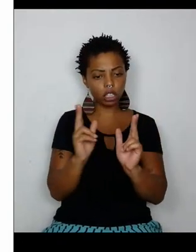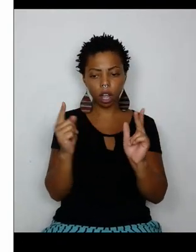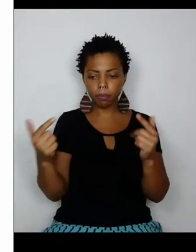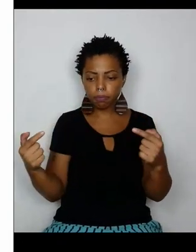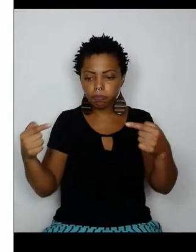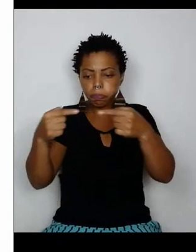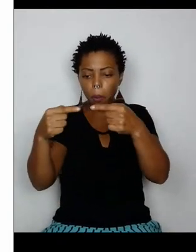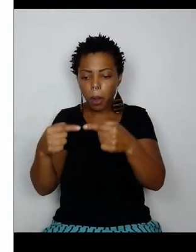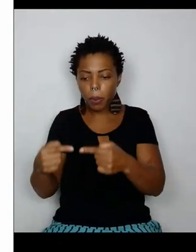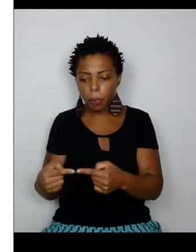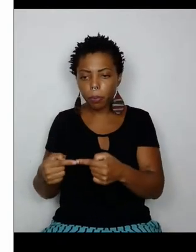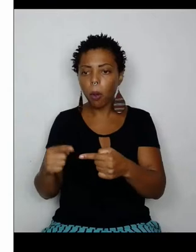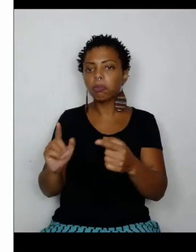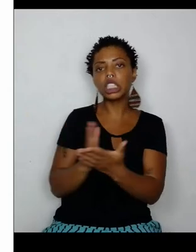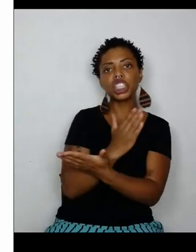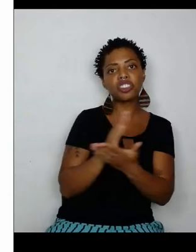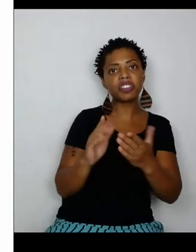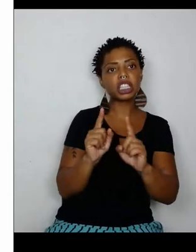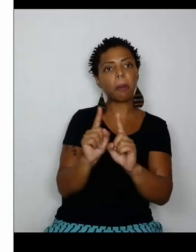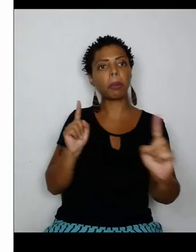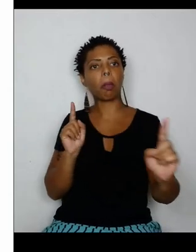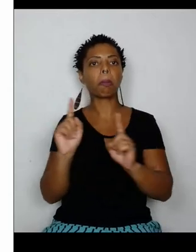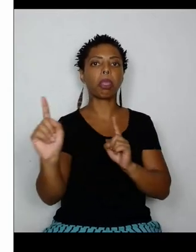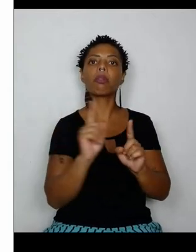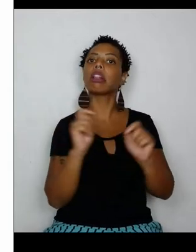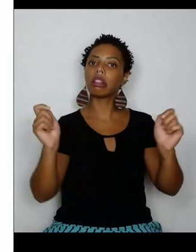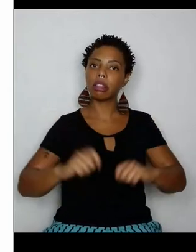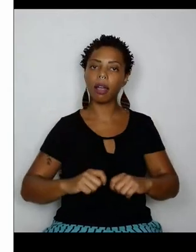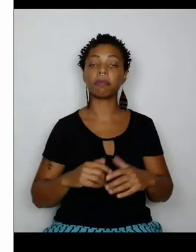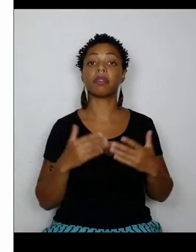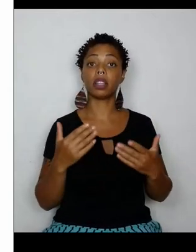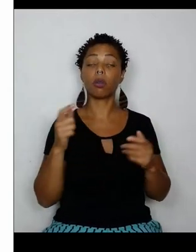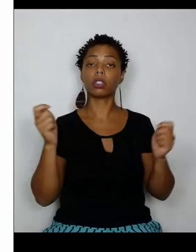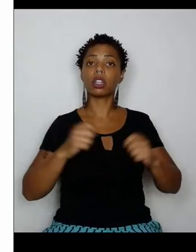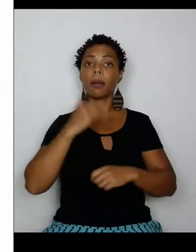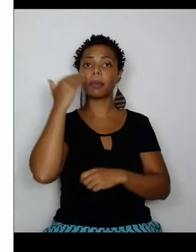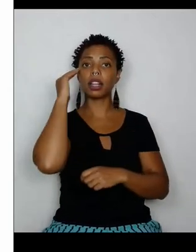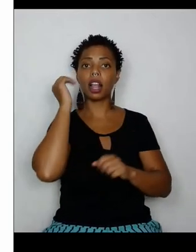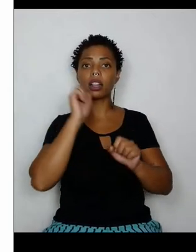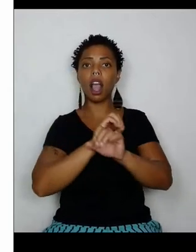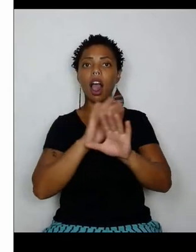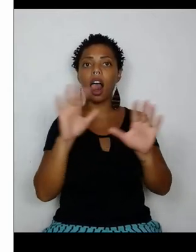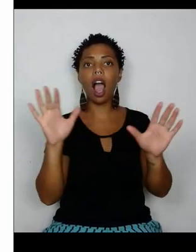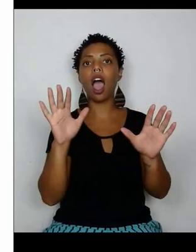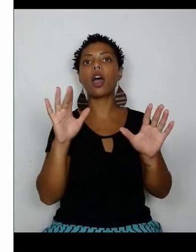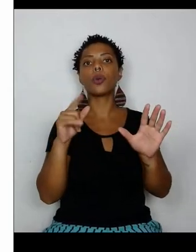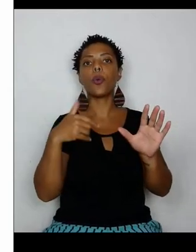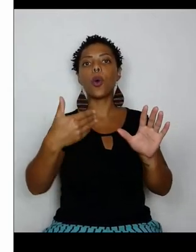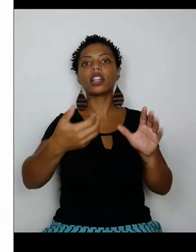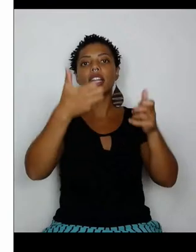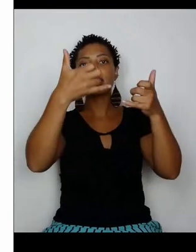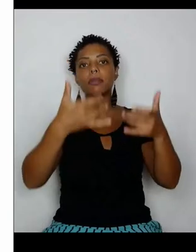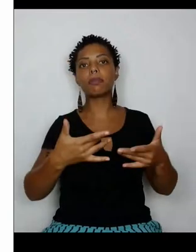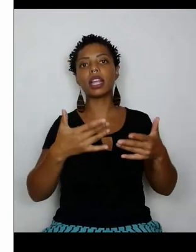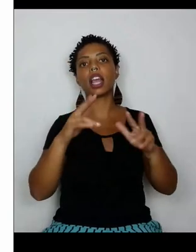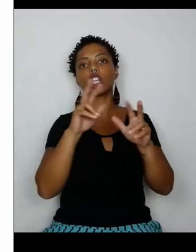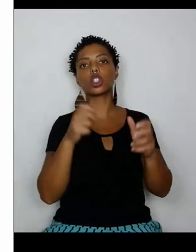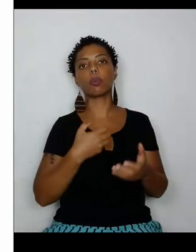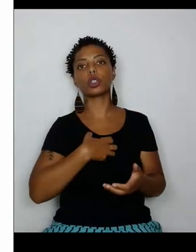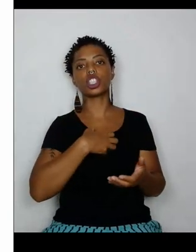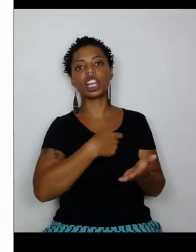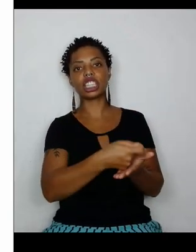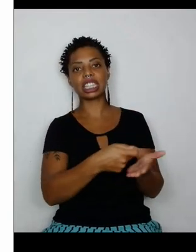this effectively describes gogan's approach to writing in general much like his well-known borrowing and